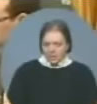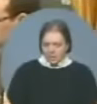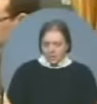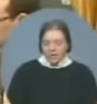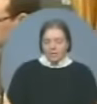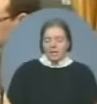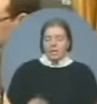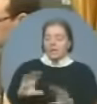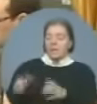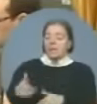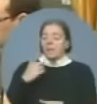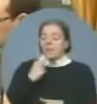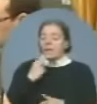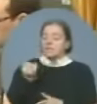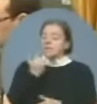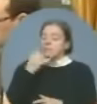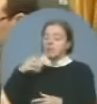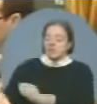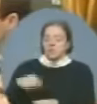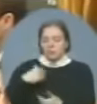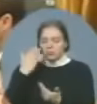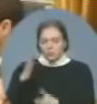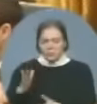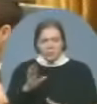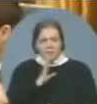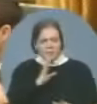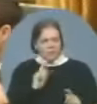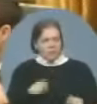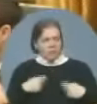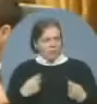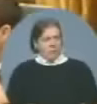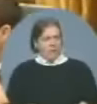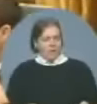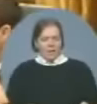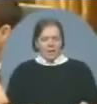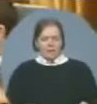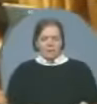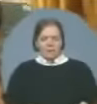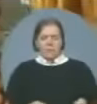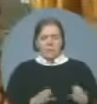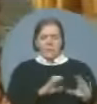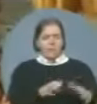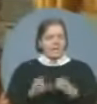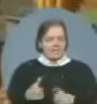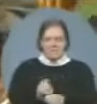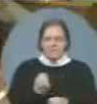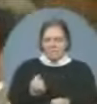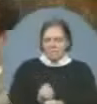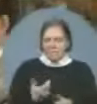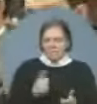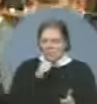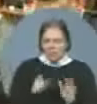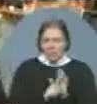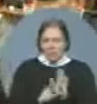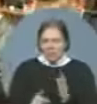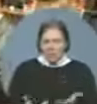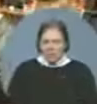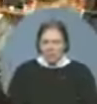bribe. I think that's normally what parties do, and I think there's nothing improper about it. Honourable member for